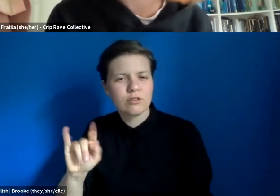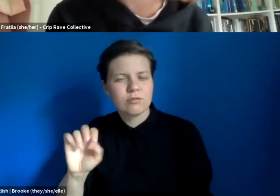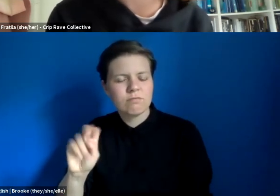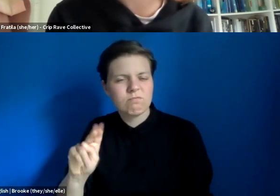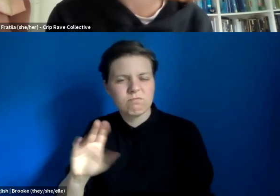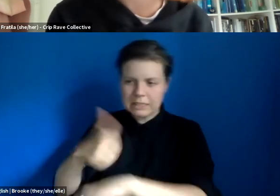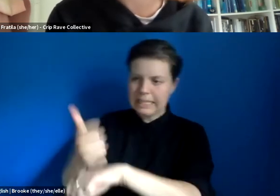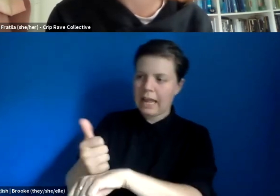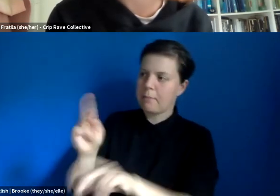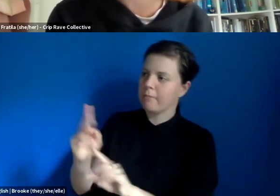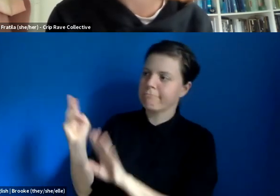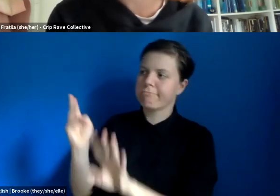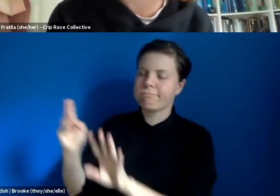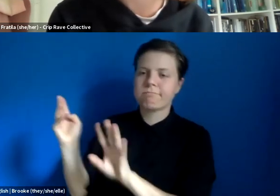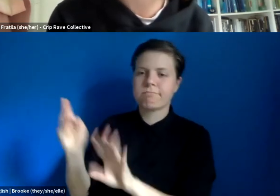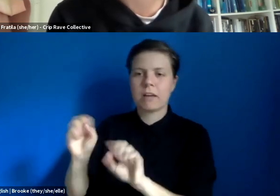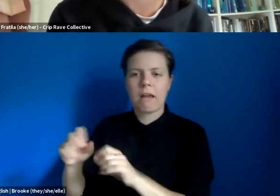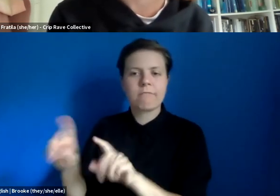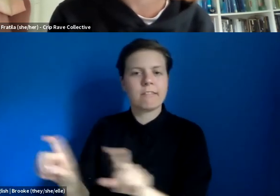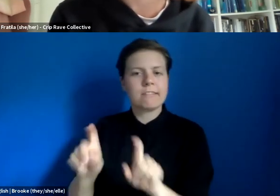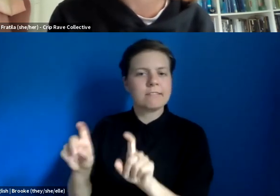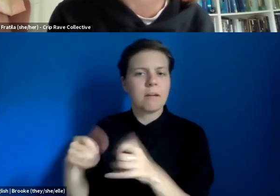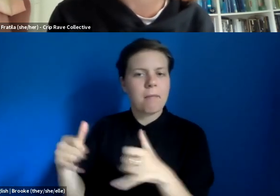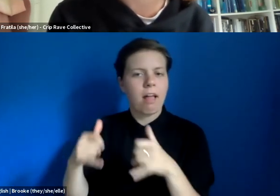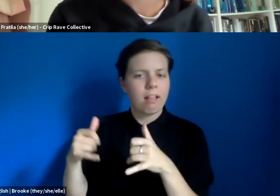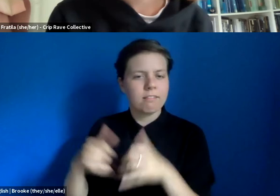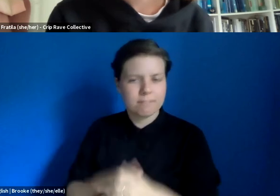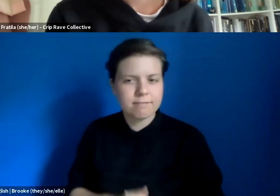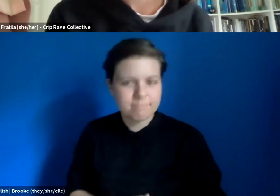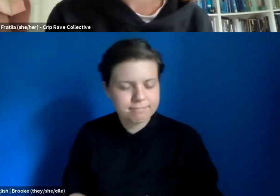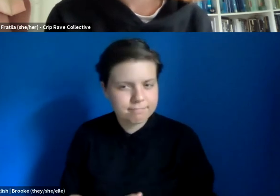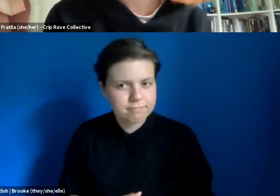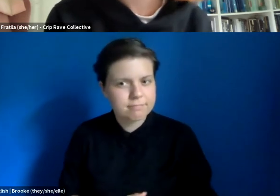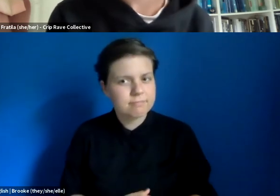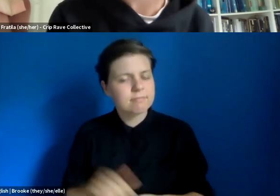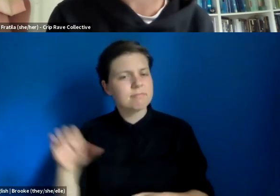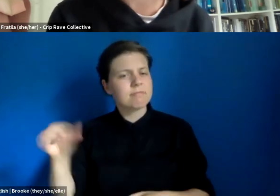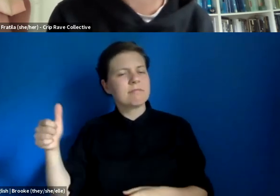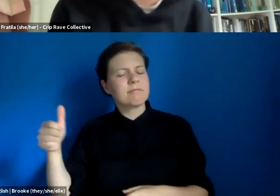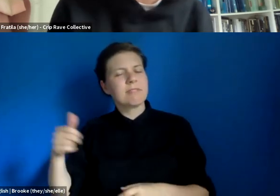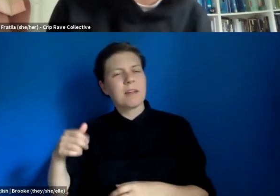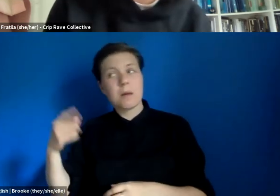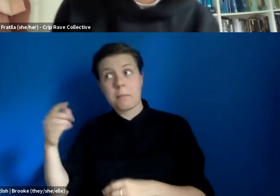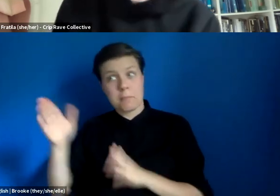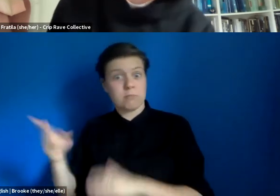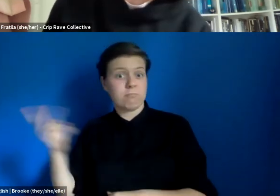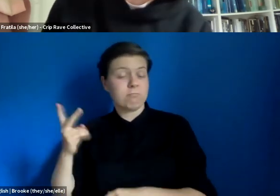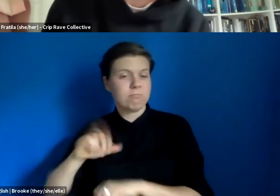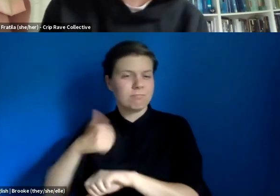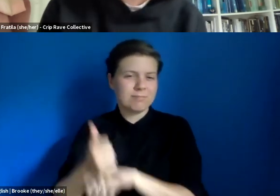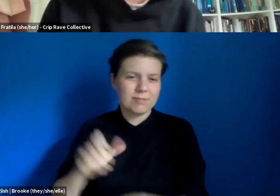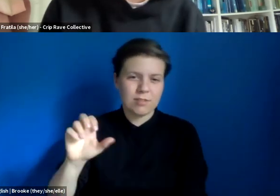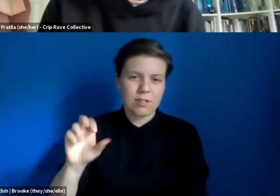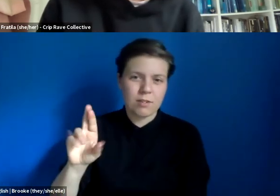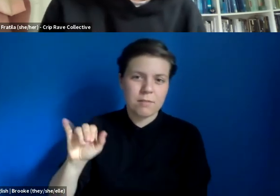My collaborator Renee Dumaresque, we co-founded CRIP RAVE, more around the lines of party